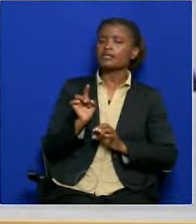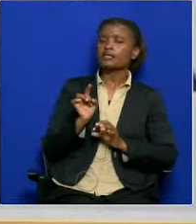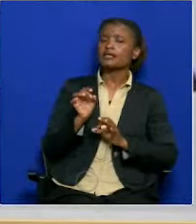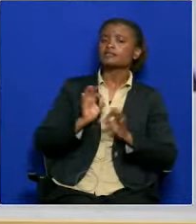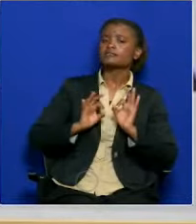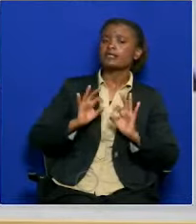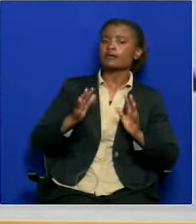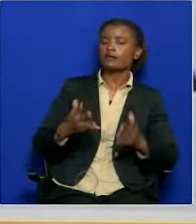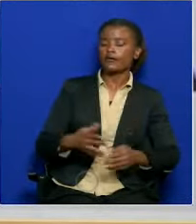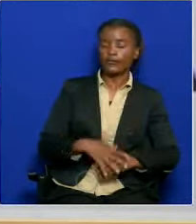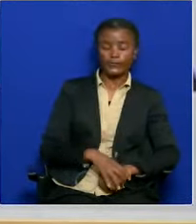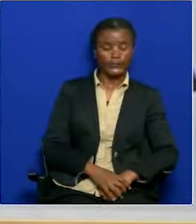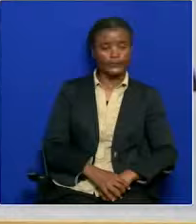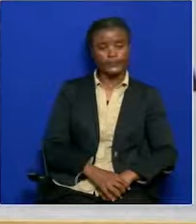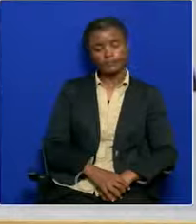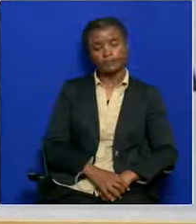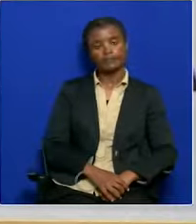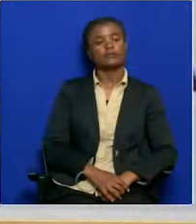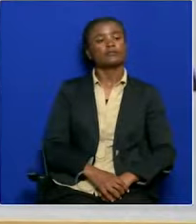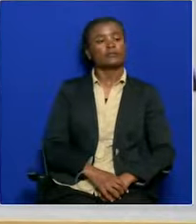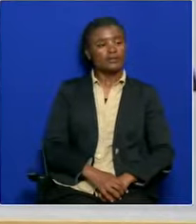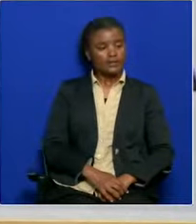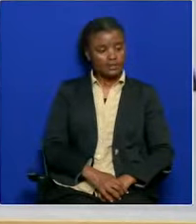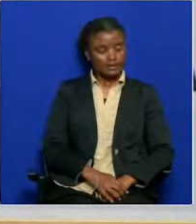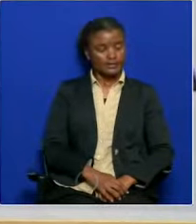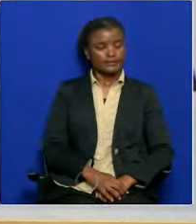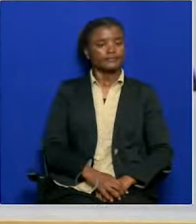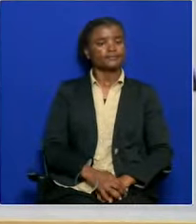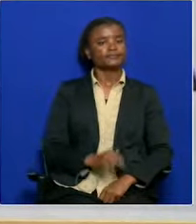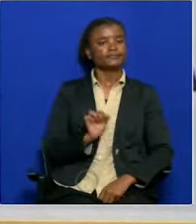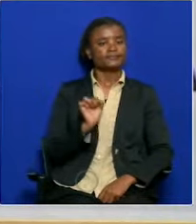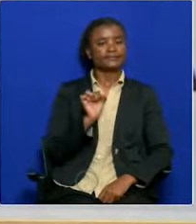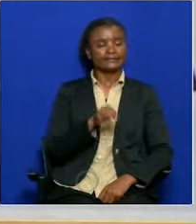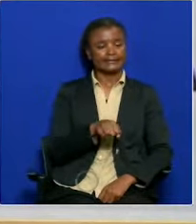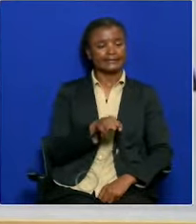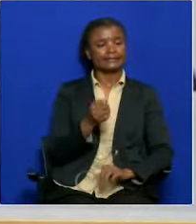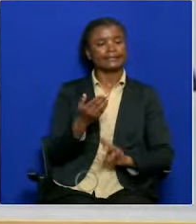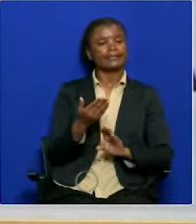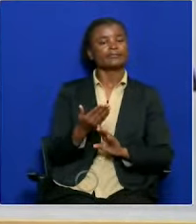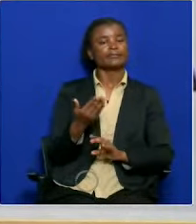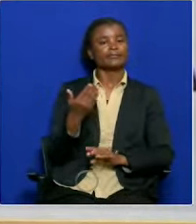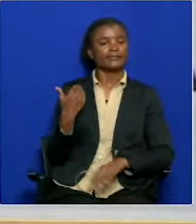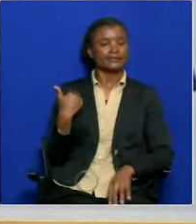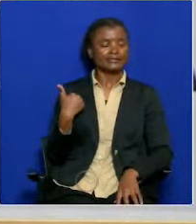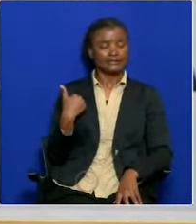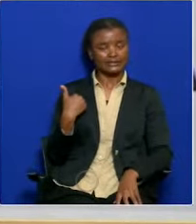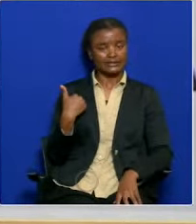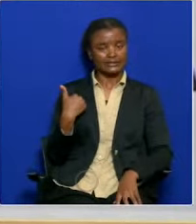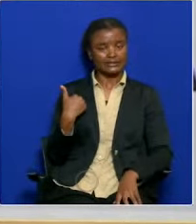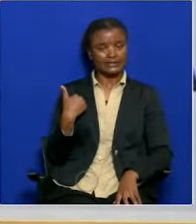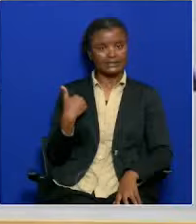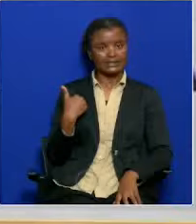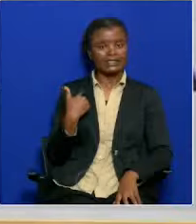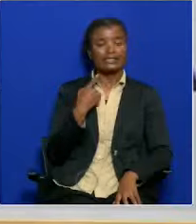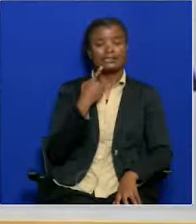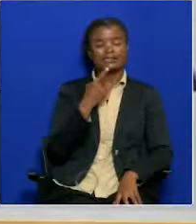As I testified previously that around January,